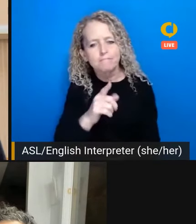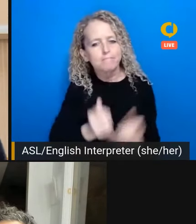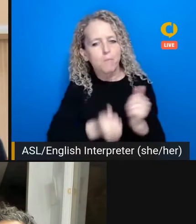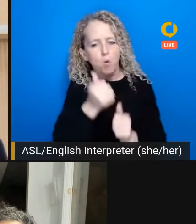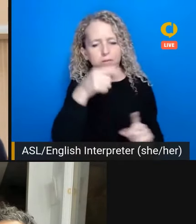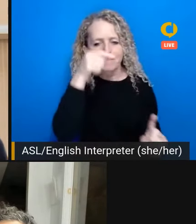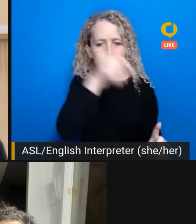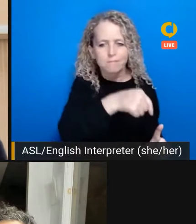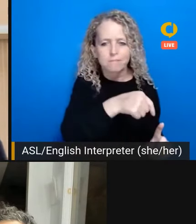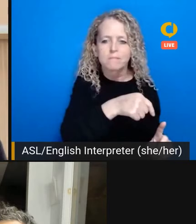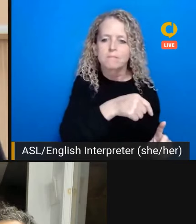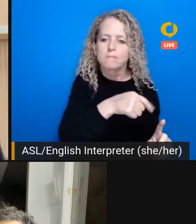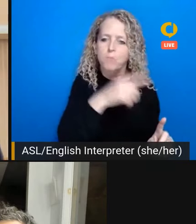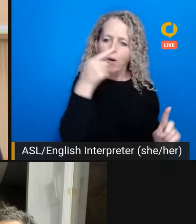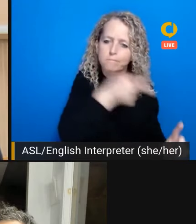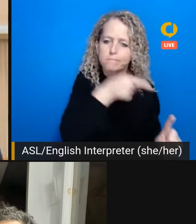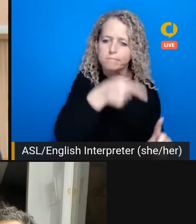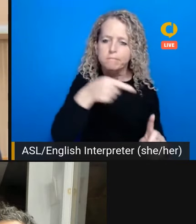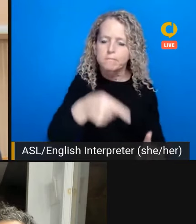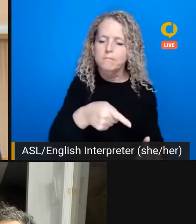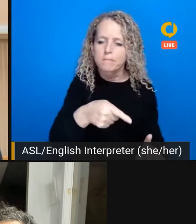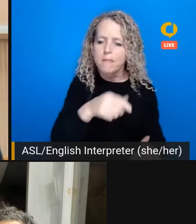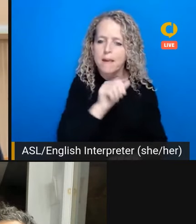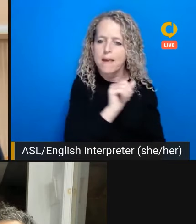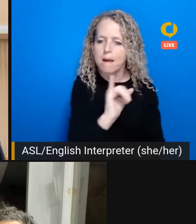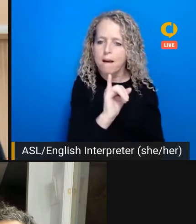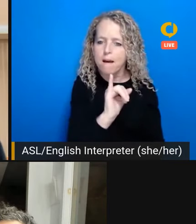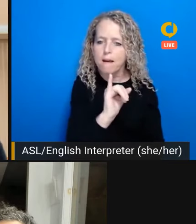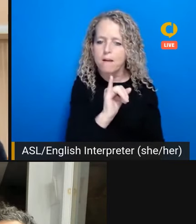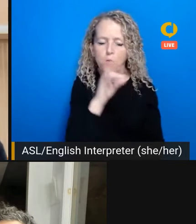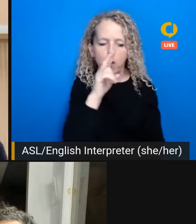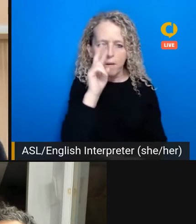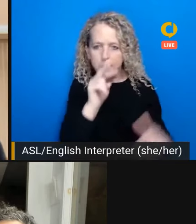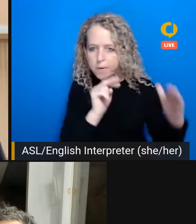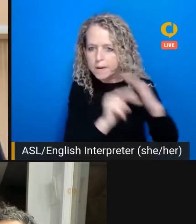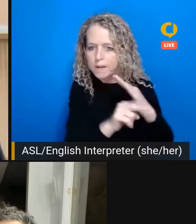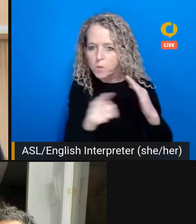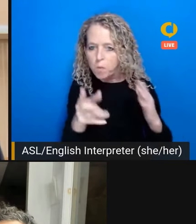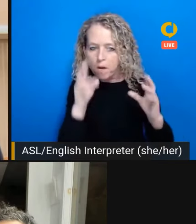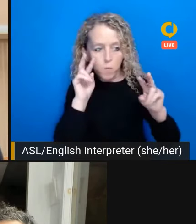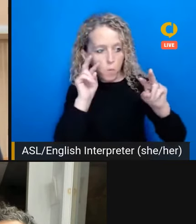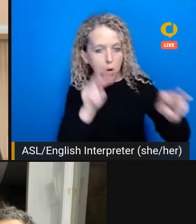with predicting stuff, like what you want, might want to watch or listen to, or what way you should go to work.